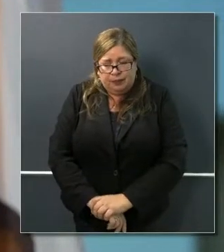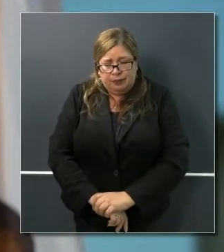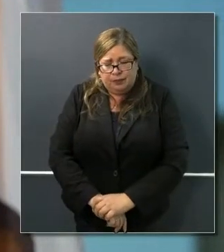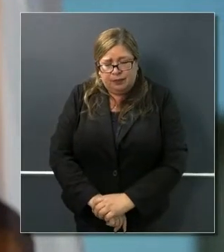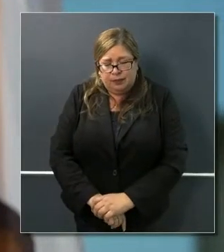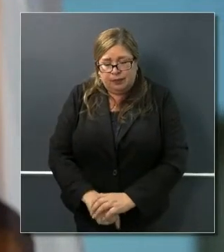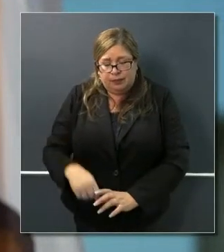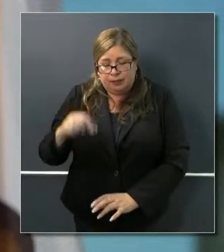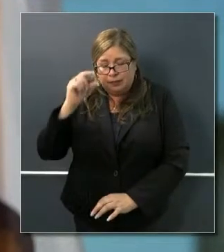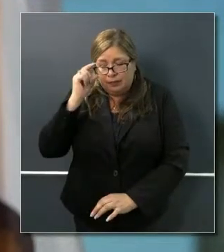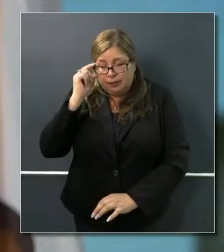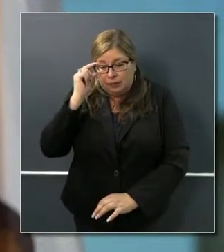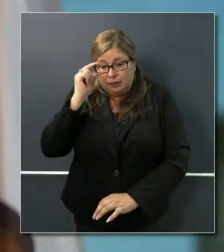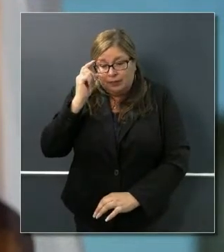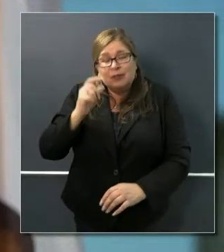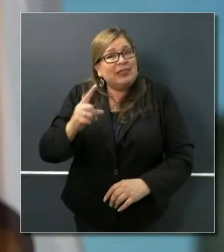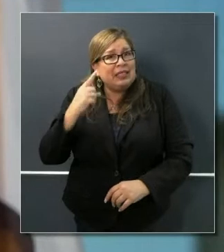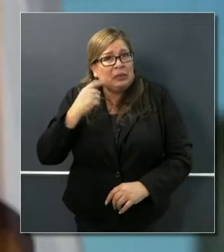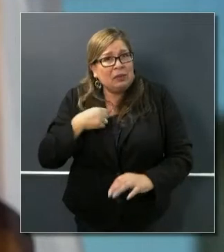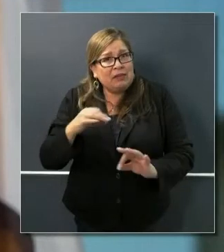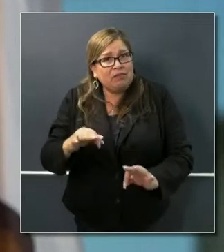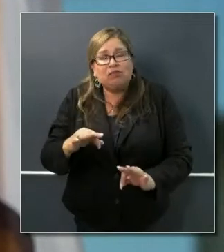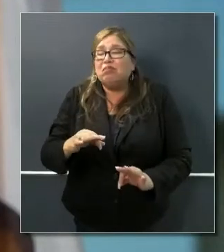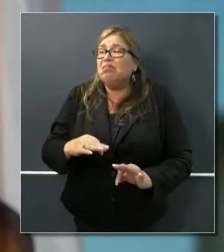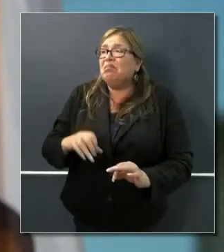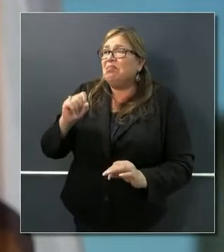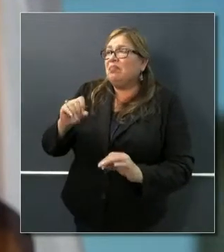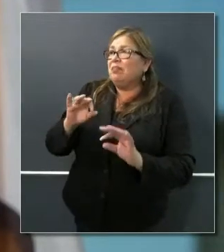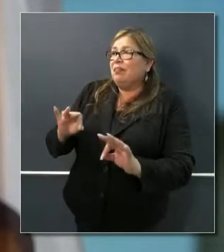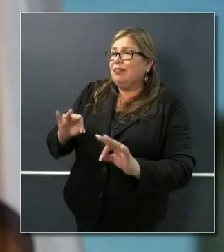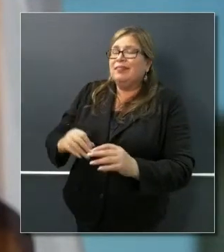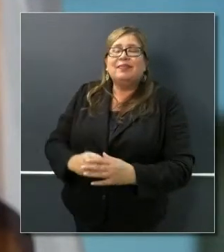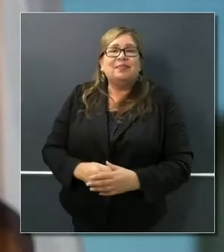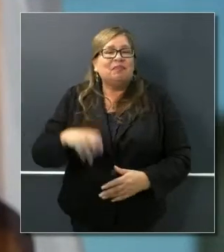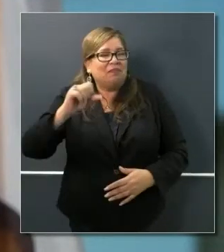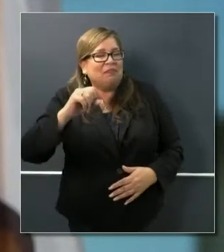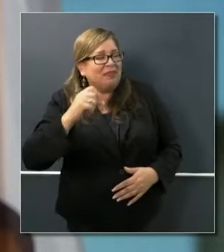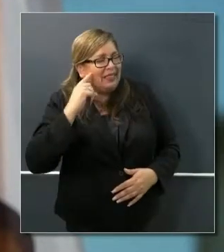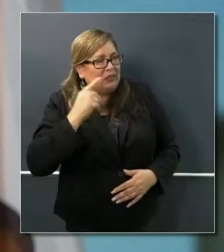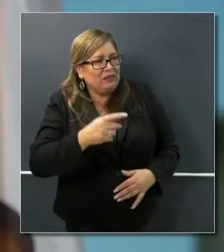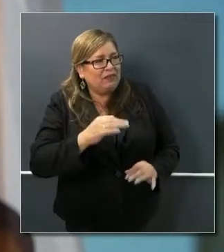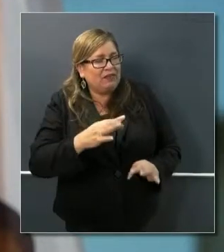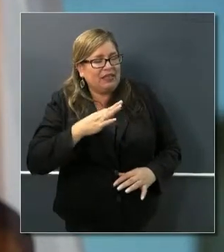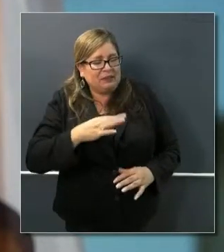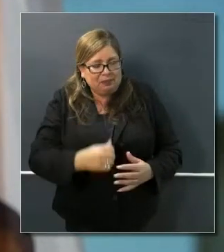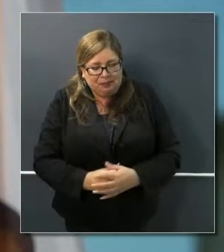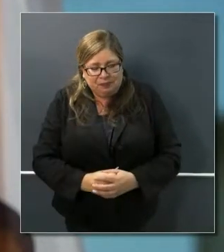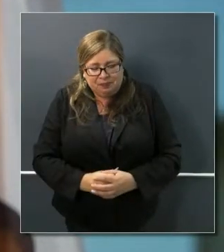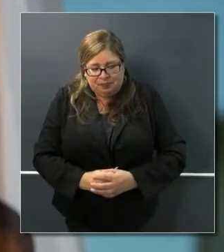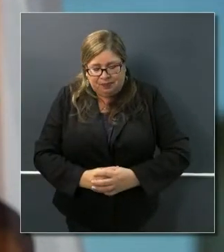Governor, can you hear me okay? Perfectly. Can you hear me okay, Governor? Yeah. Yes.